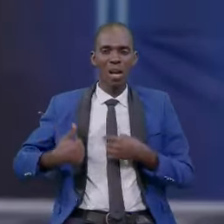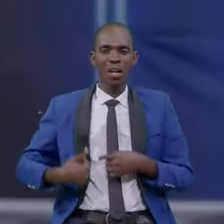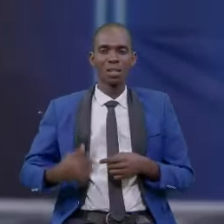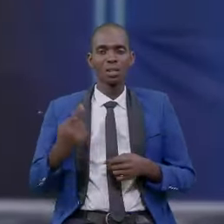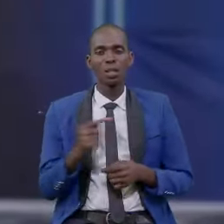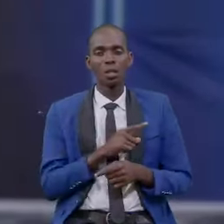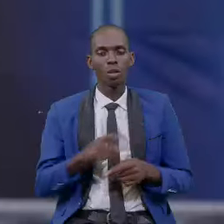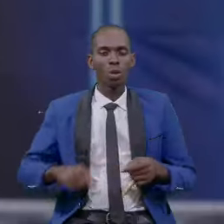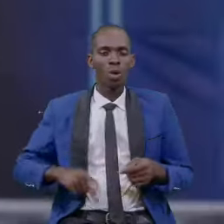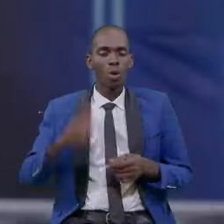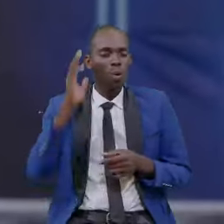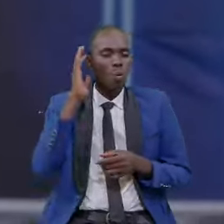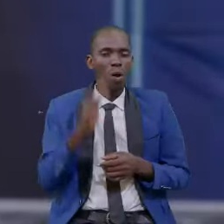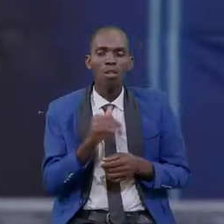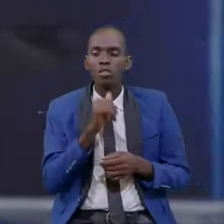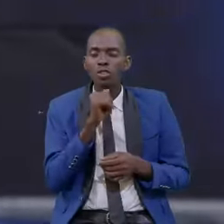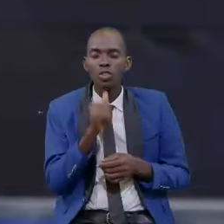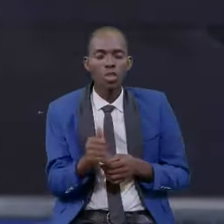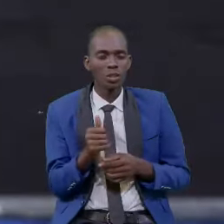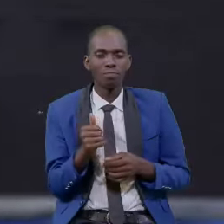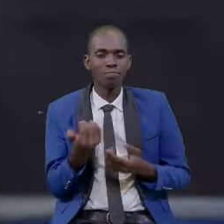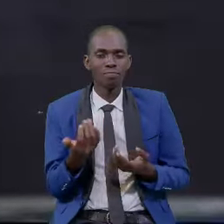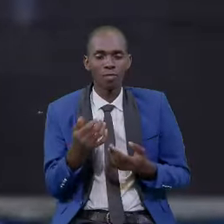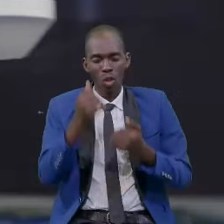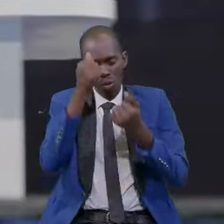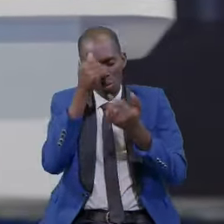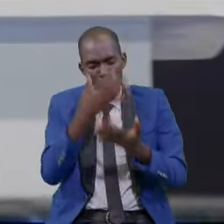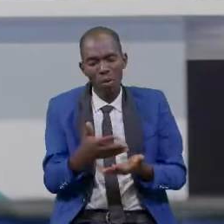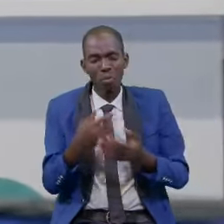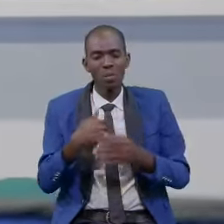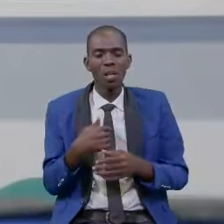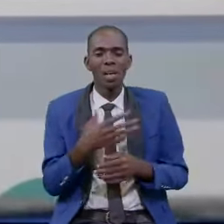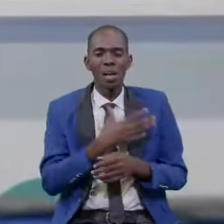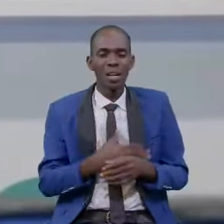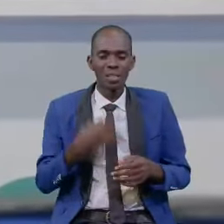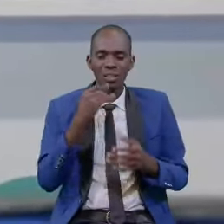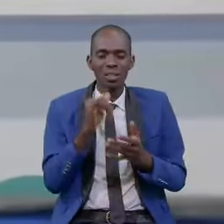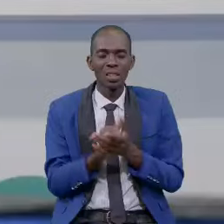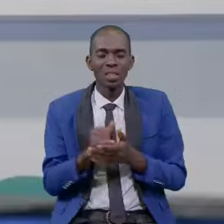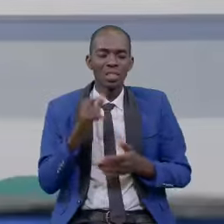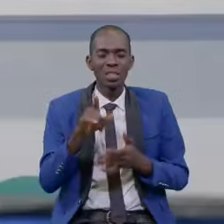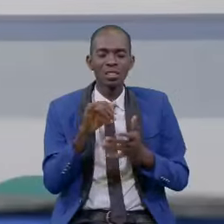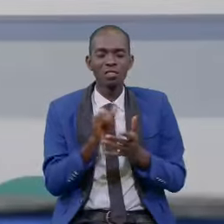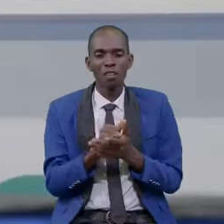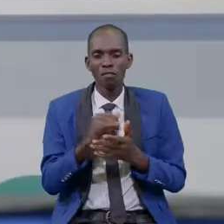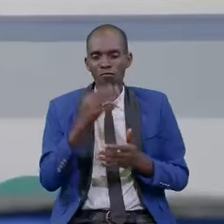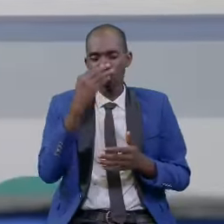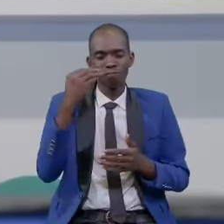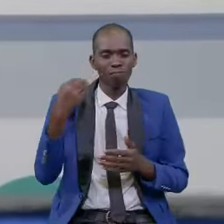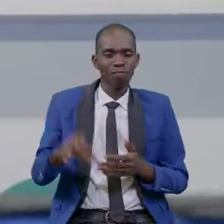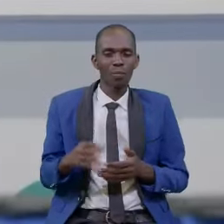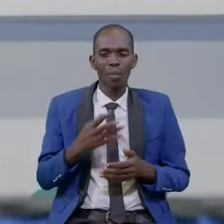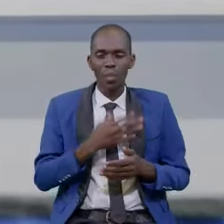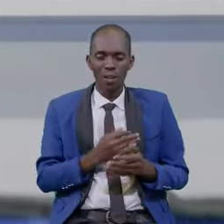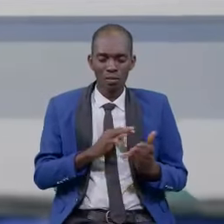don't cover up sin. He that confesses and forsaketh a sin, he that